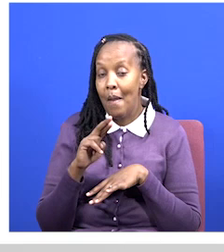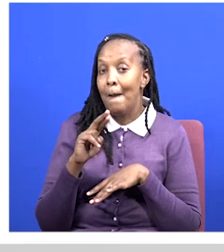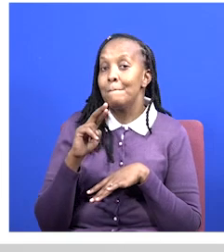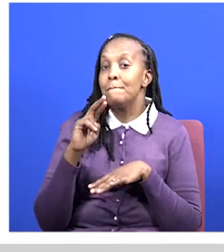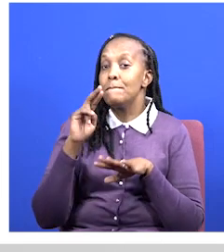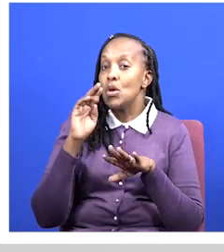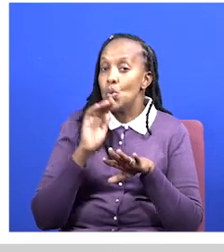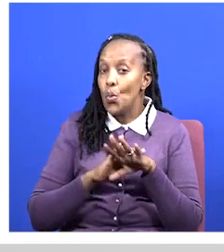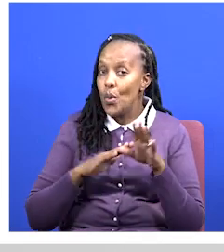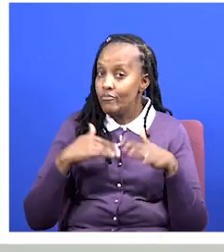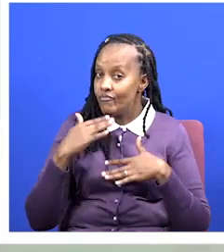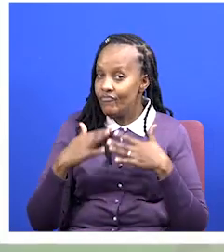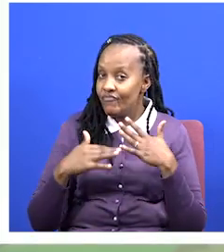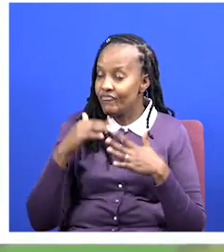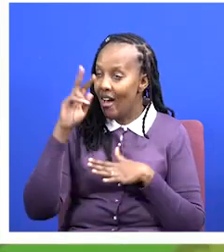the Beatitudes.